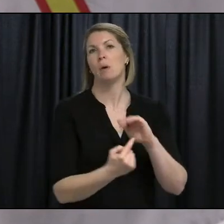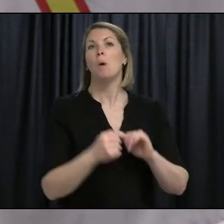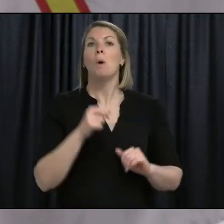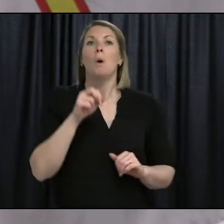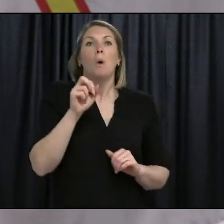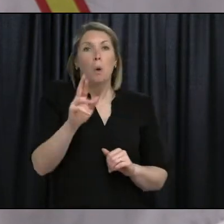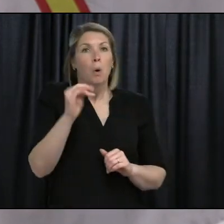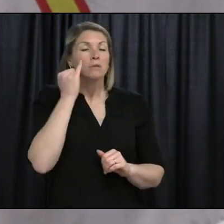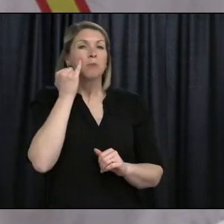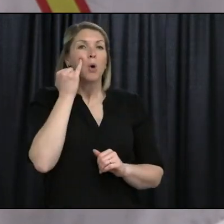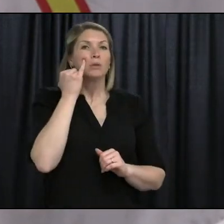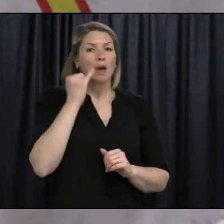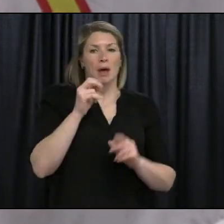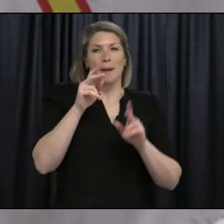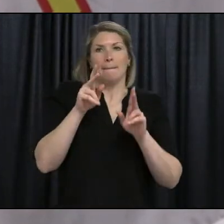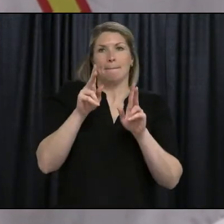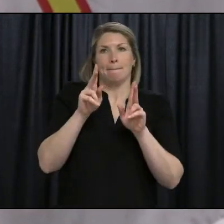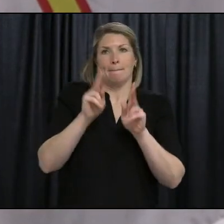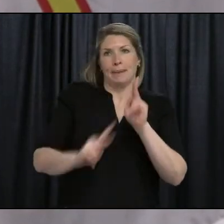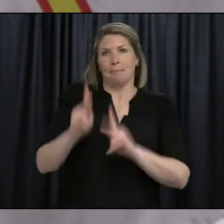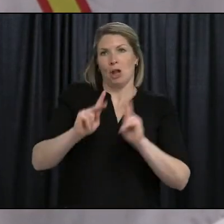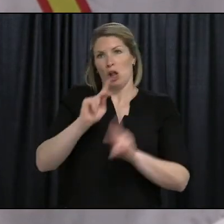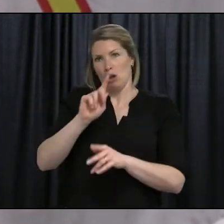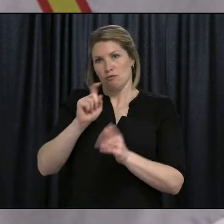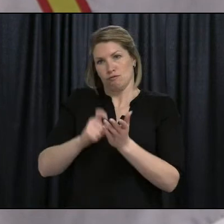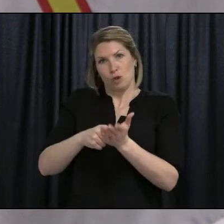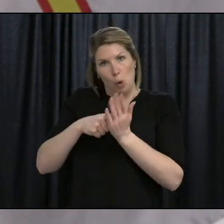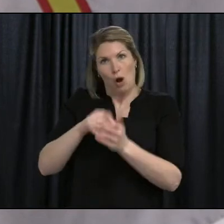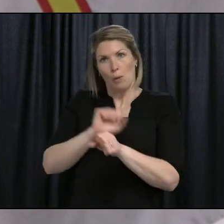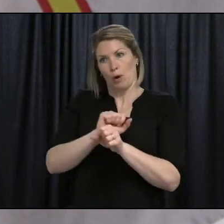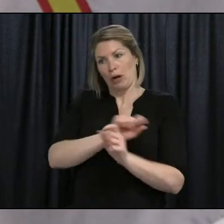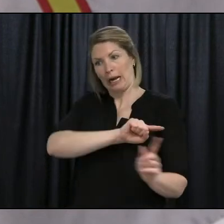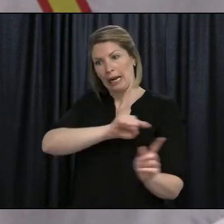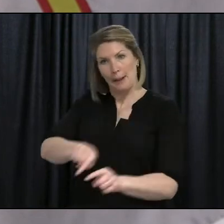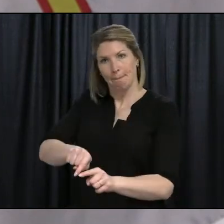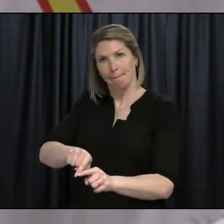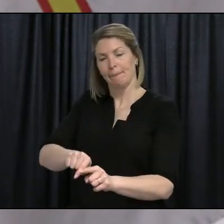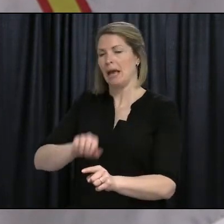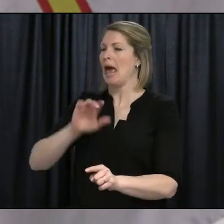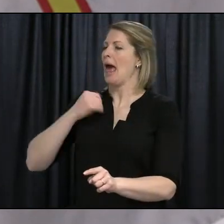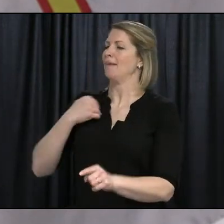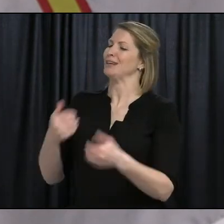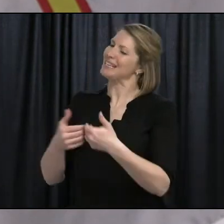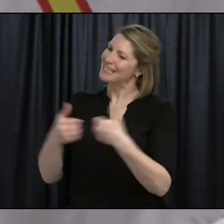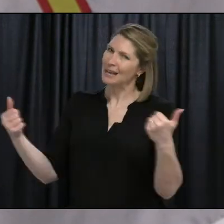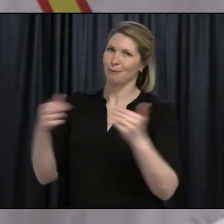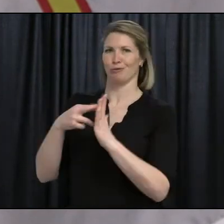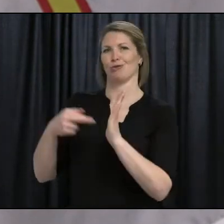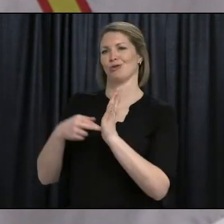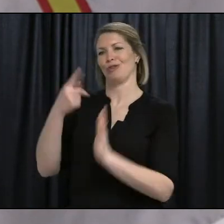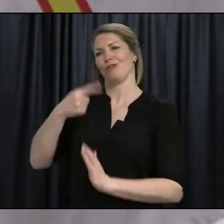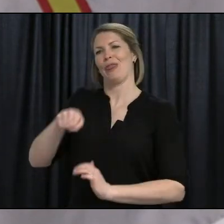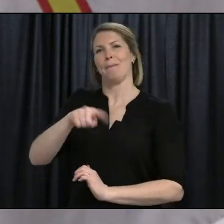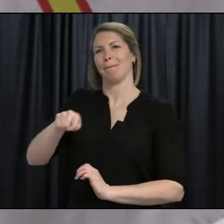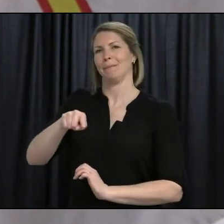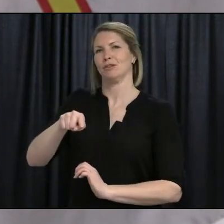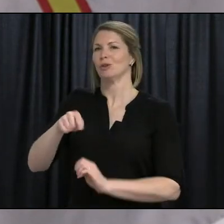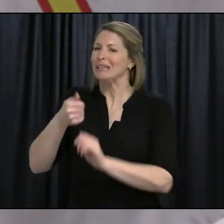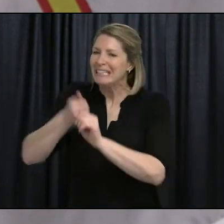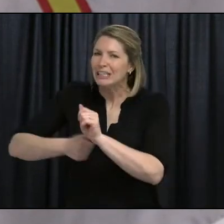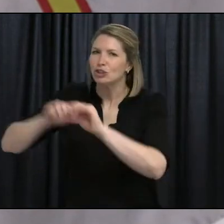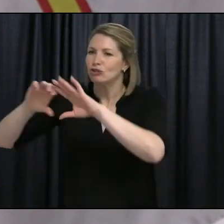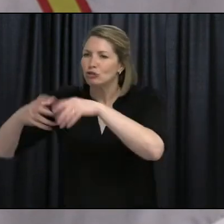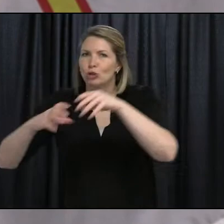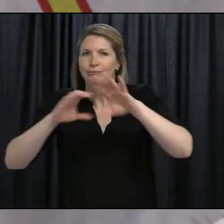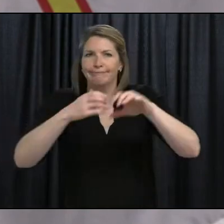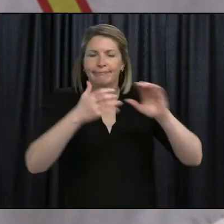in the province, essential work in the province. So they have another protocol that's separate that they have to follow when they come into the